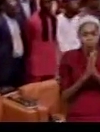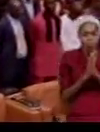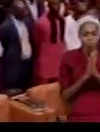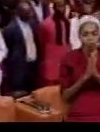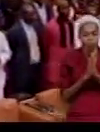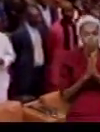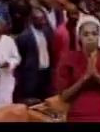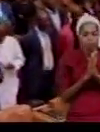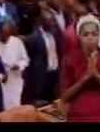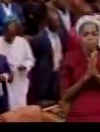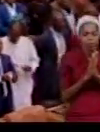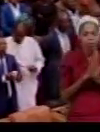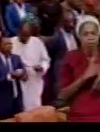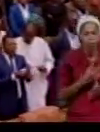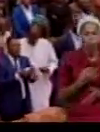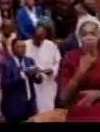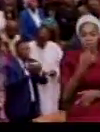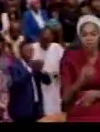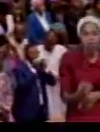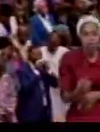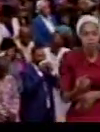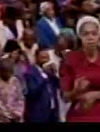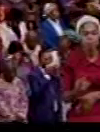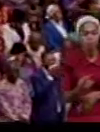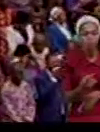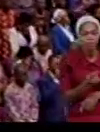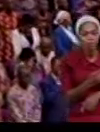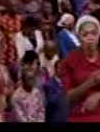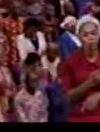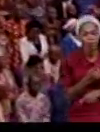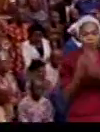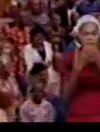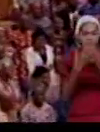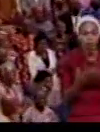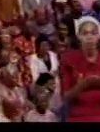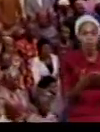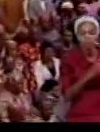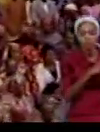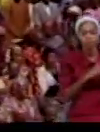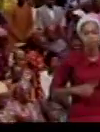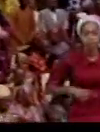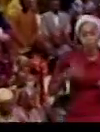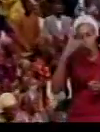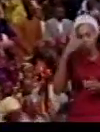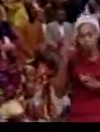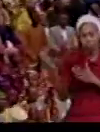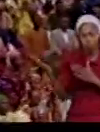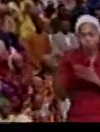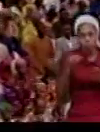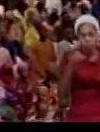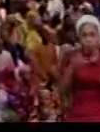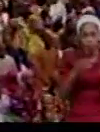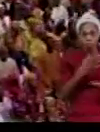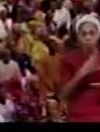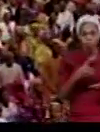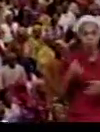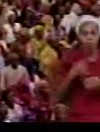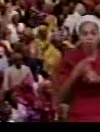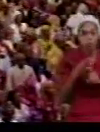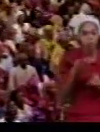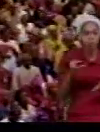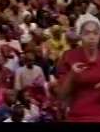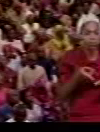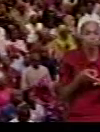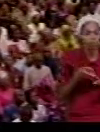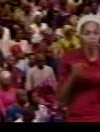and thank the Lord for making you part of today's service. Open your mouth and bless the name of the